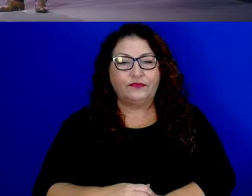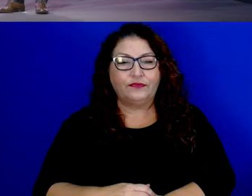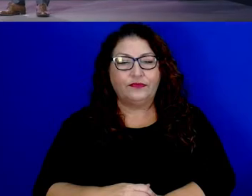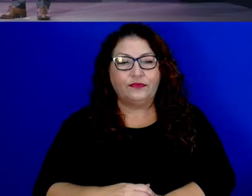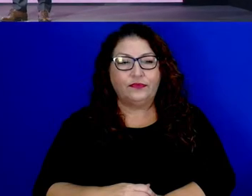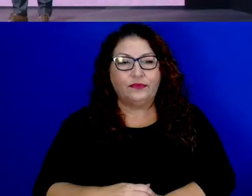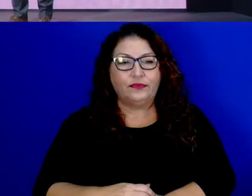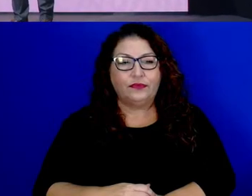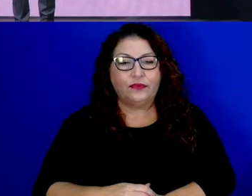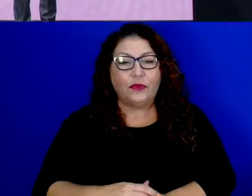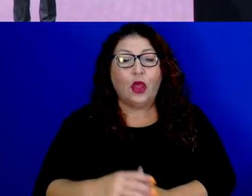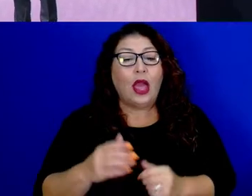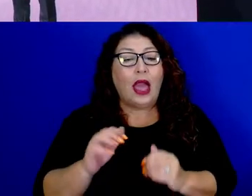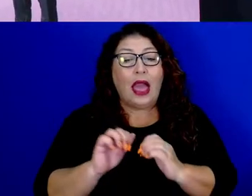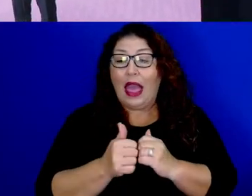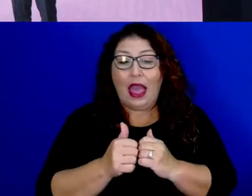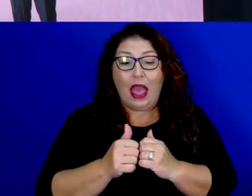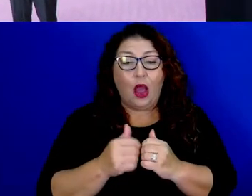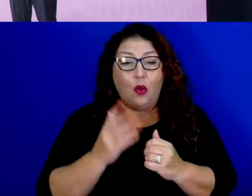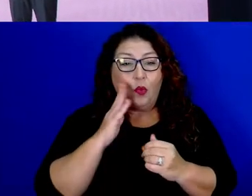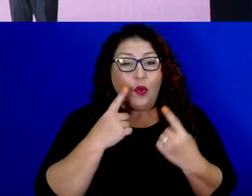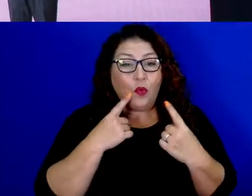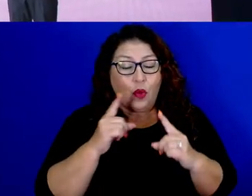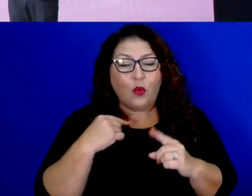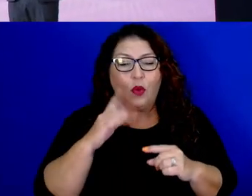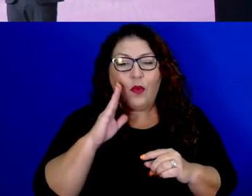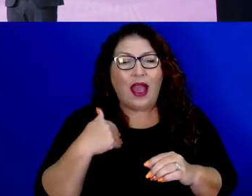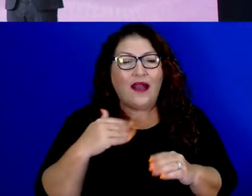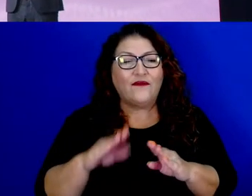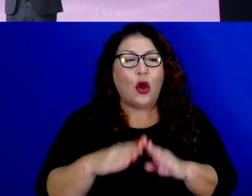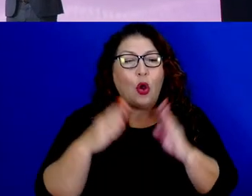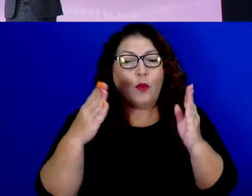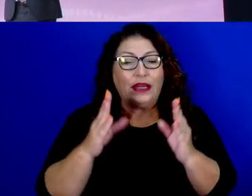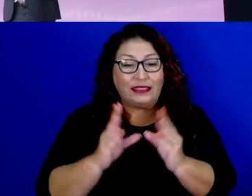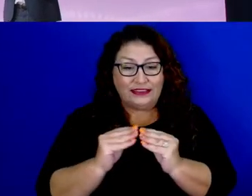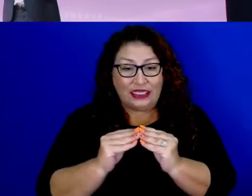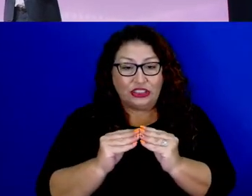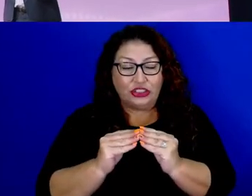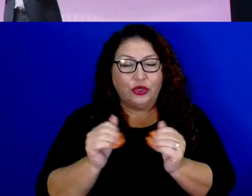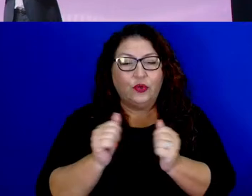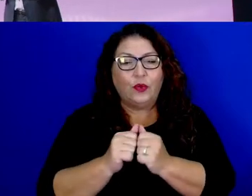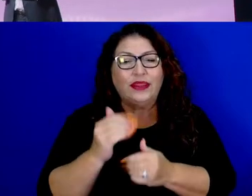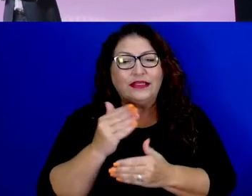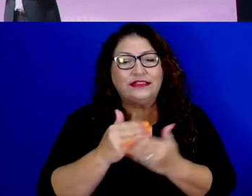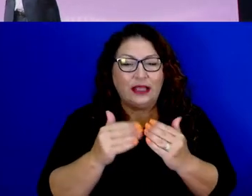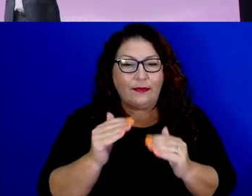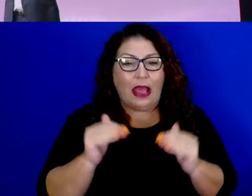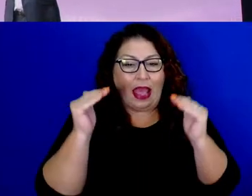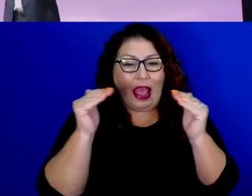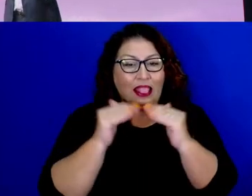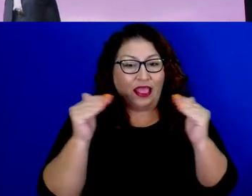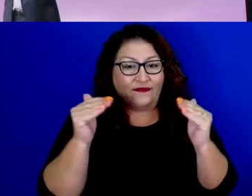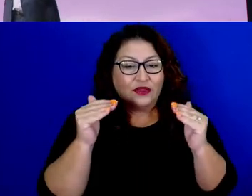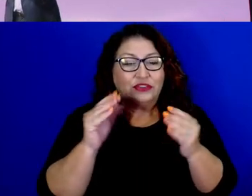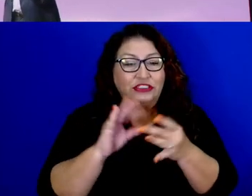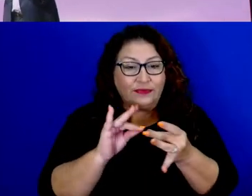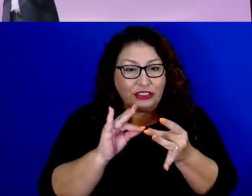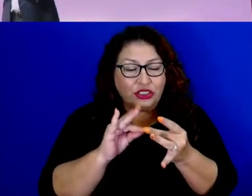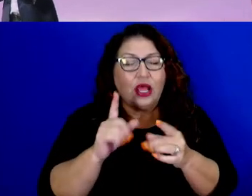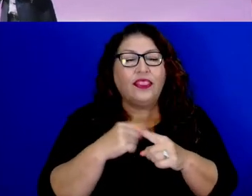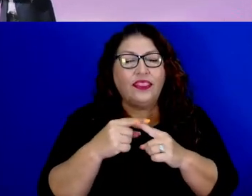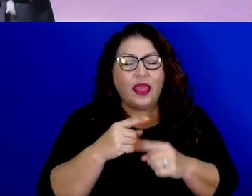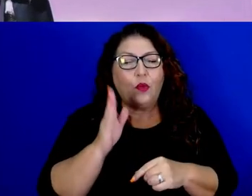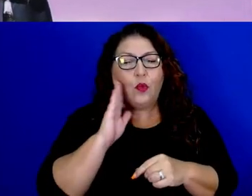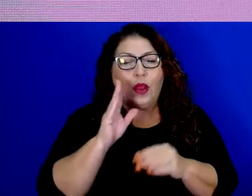to work is we're going to have an opening session with some high-level speeches. We're then going to release and launch